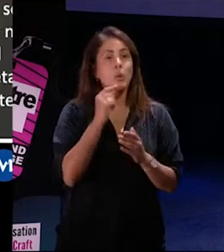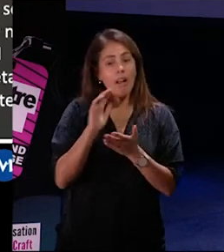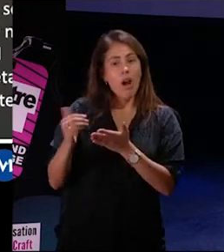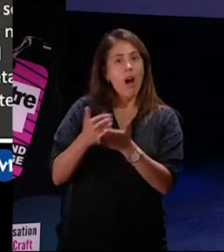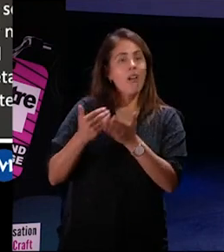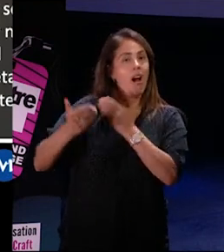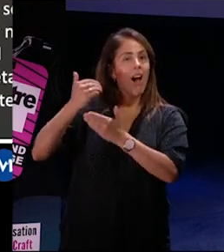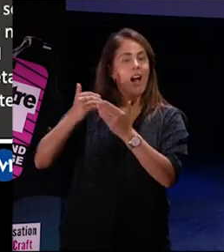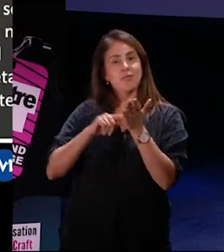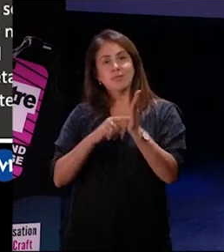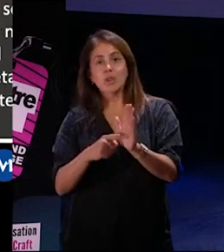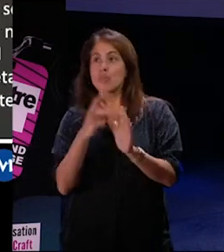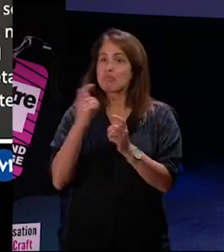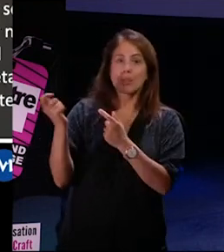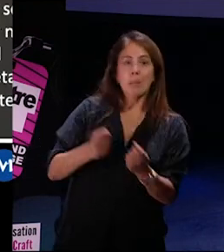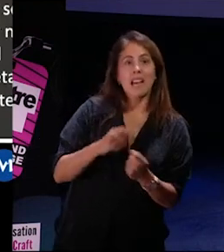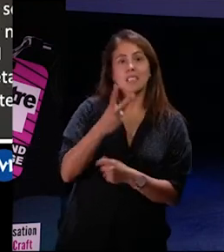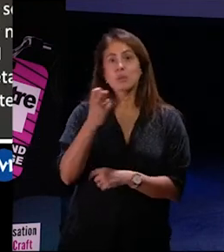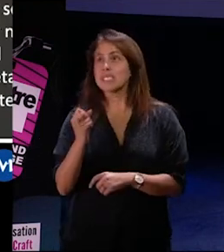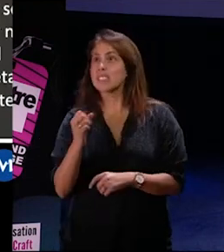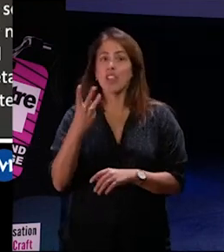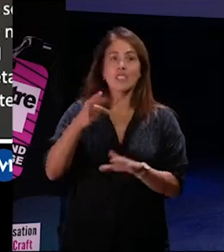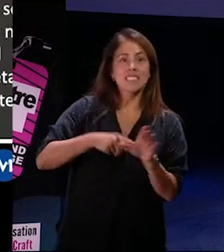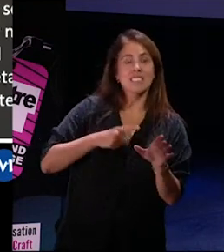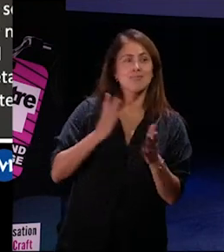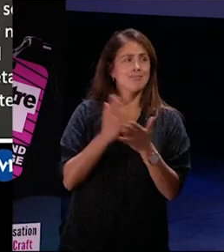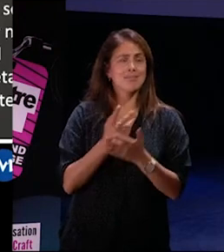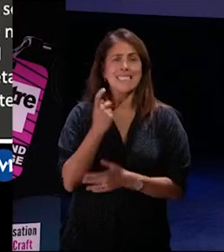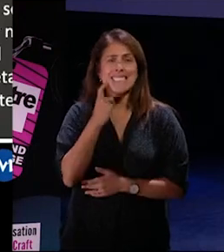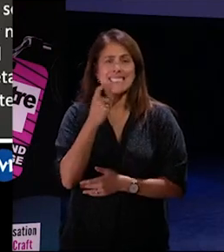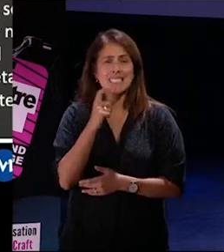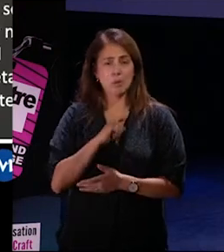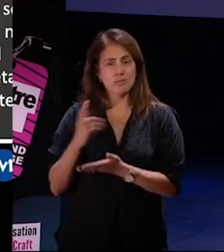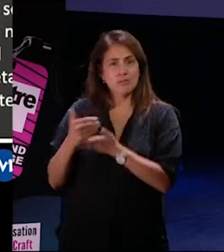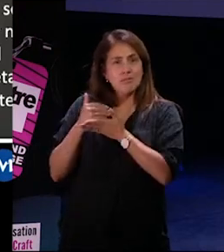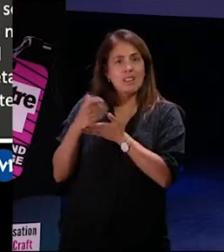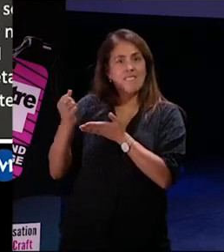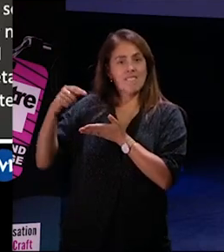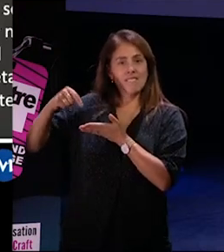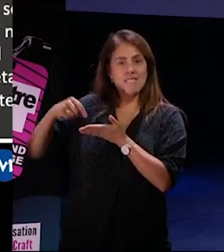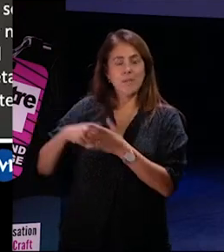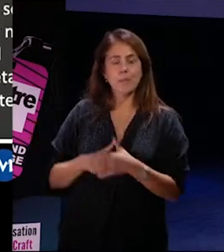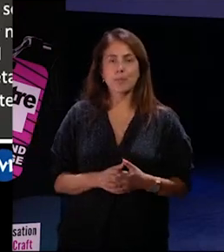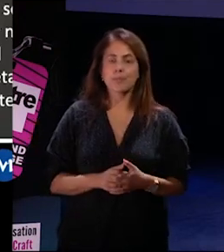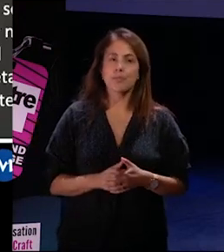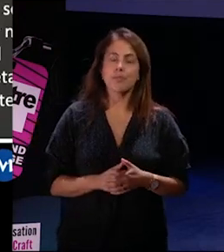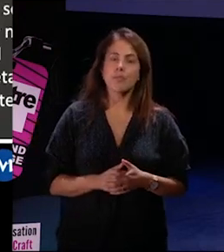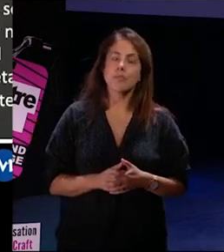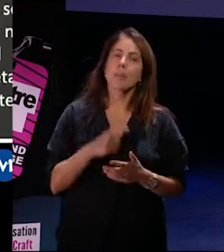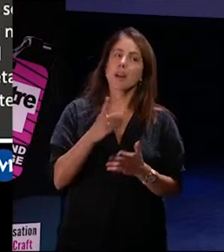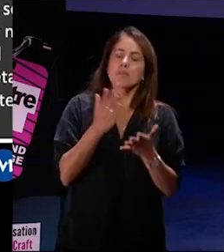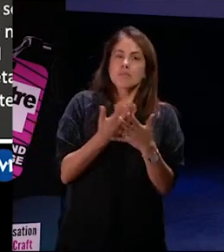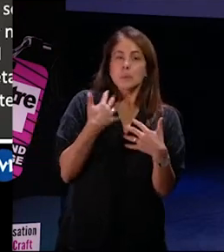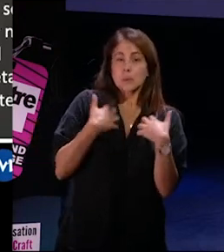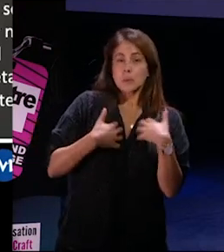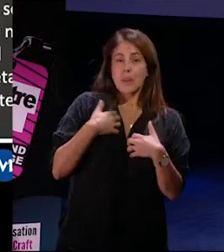shows to bring them back in 20 or 30 years' time with ease on a common platform. But also what's quite exciting is you can then